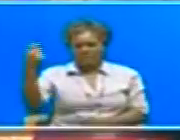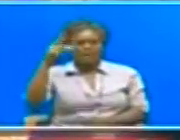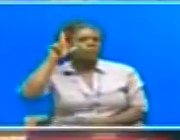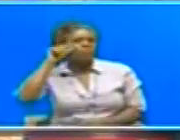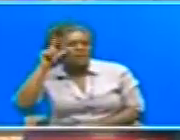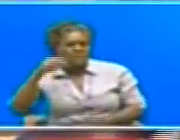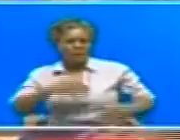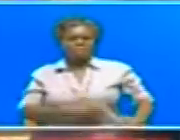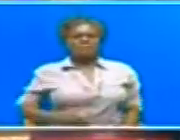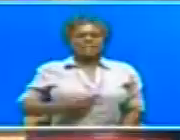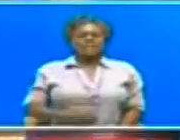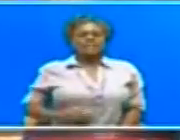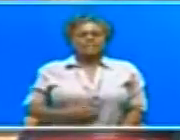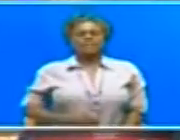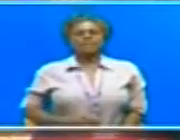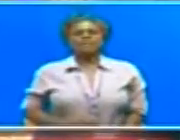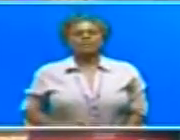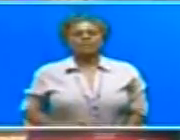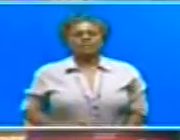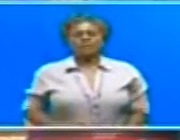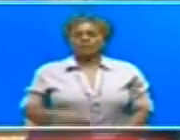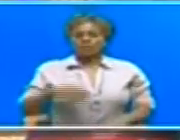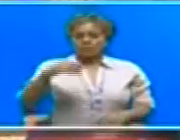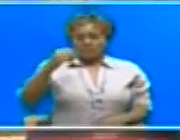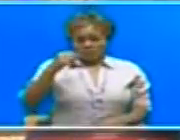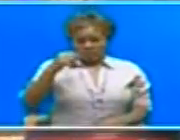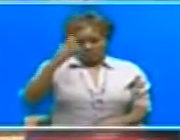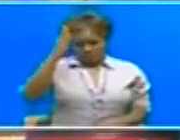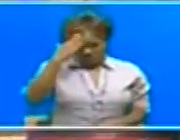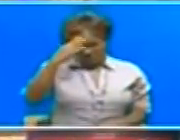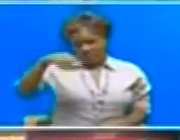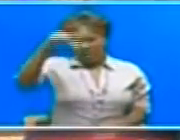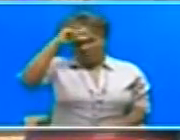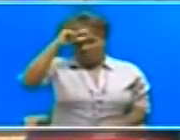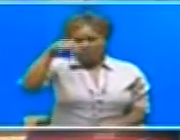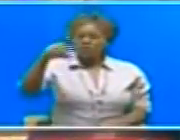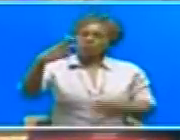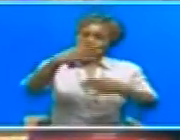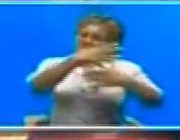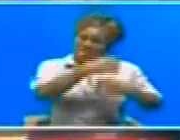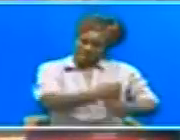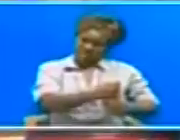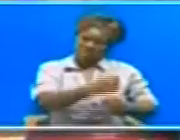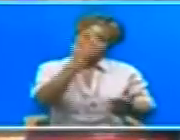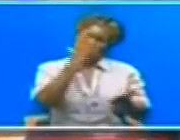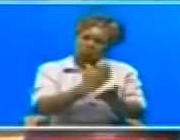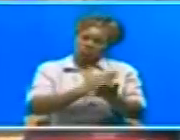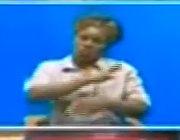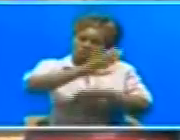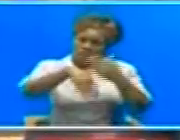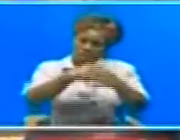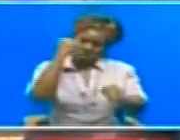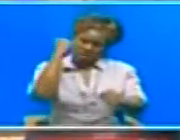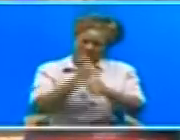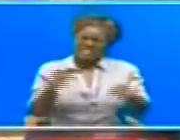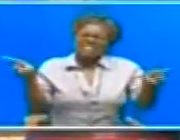Mombasa, Malindi, and finding out that the government that you trusted all those years